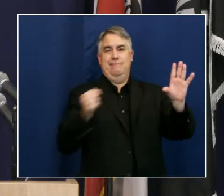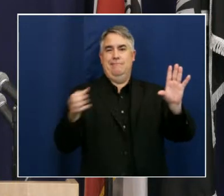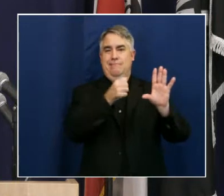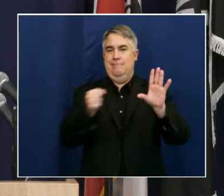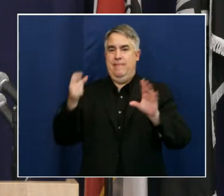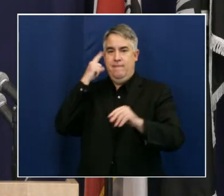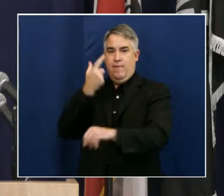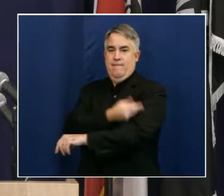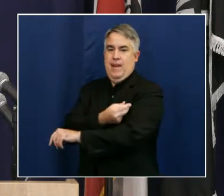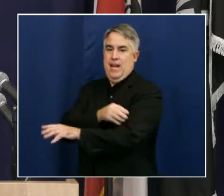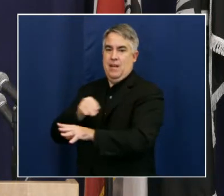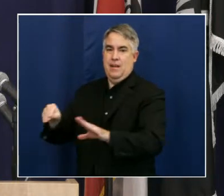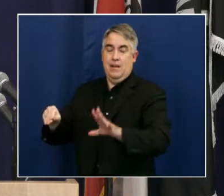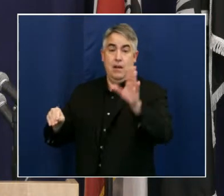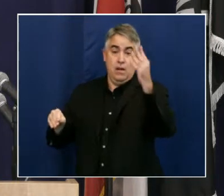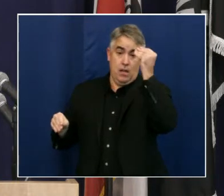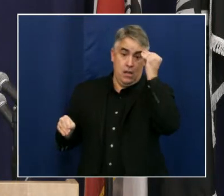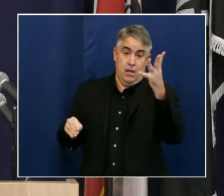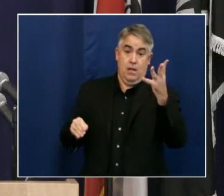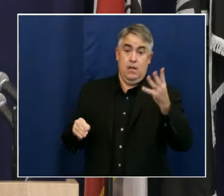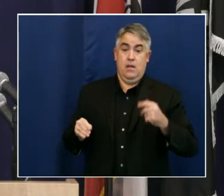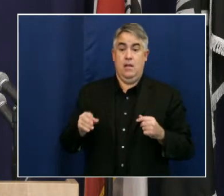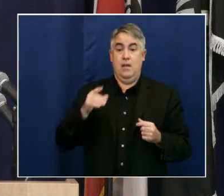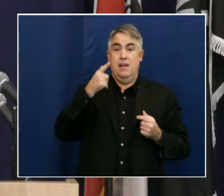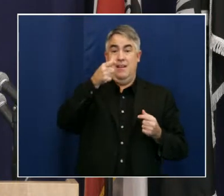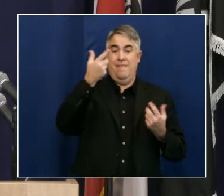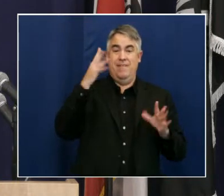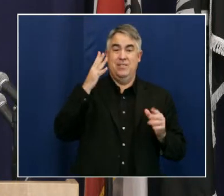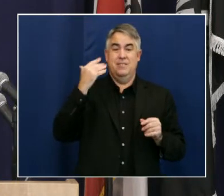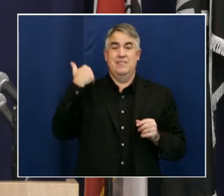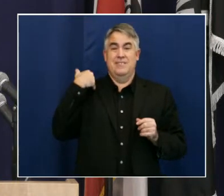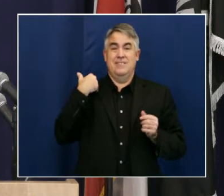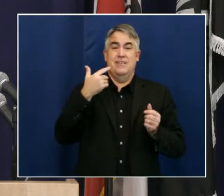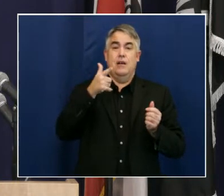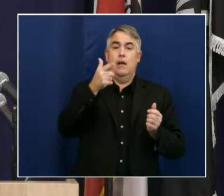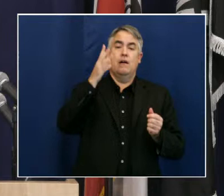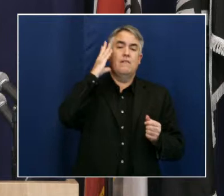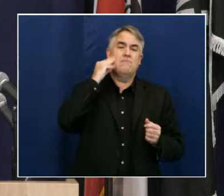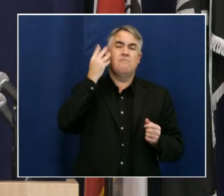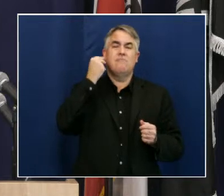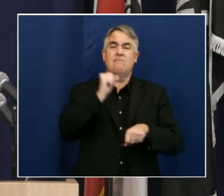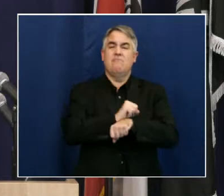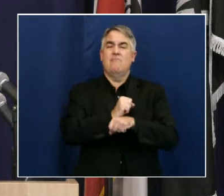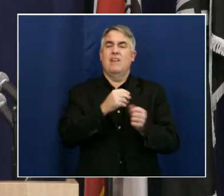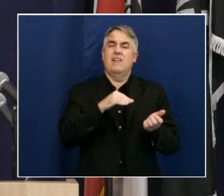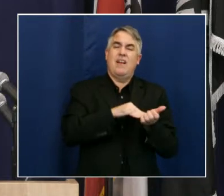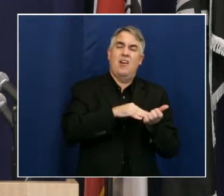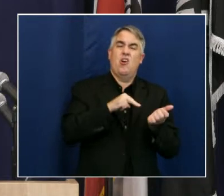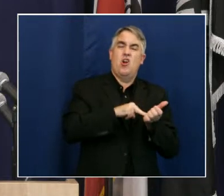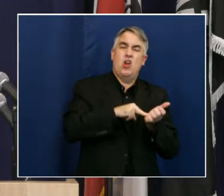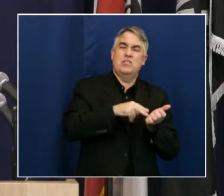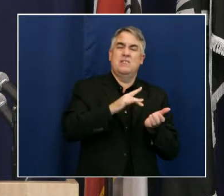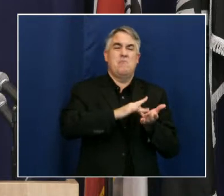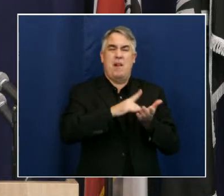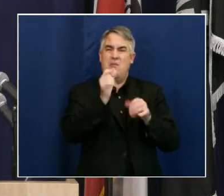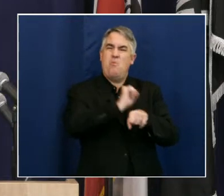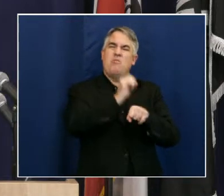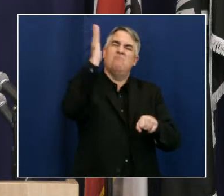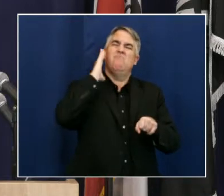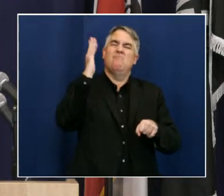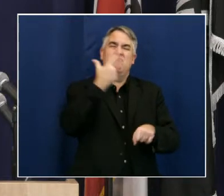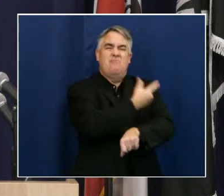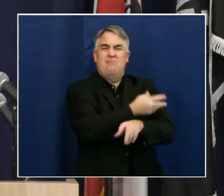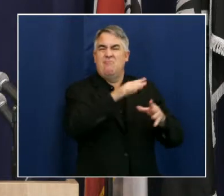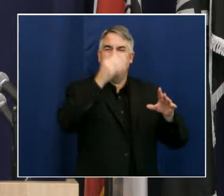a healthcare worker who might be eligible to administer vaccines and you have some volunteer time, please go to